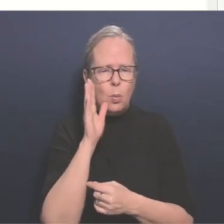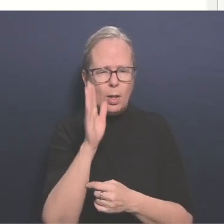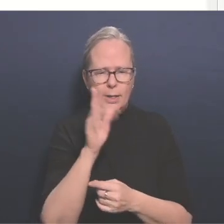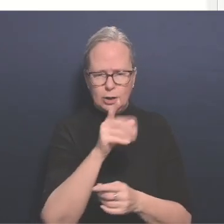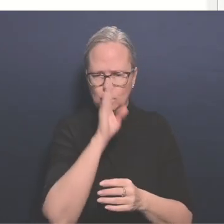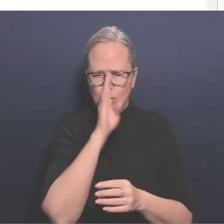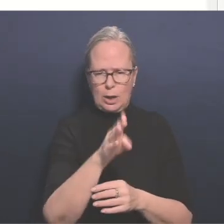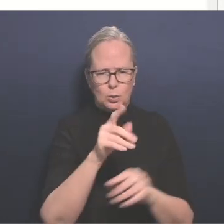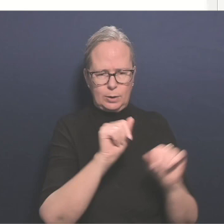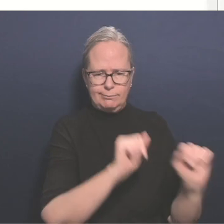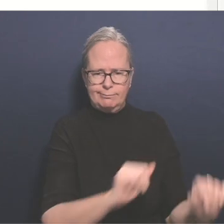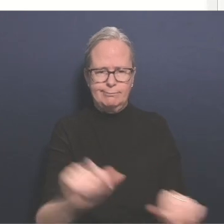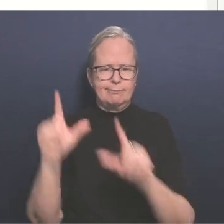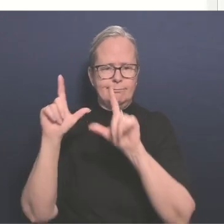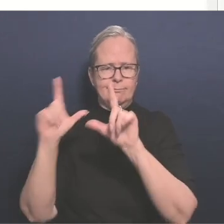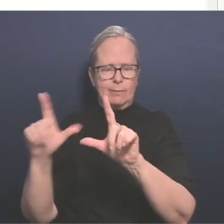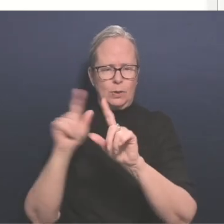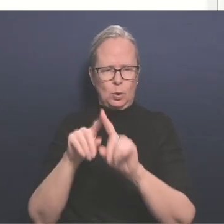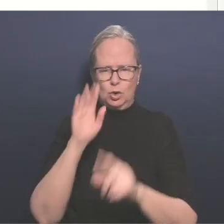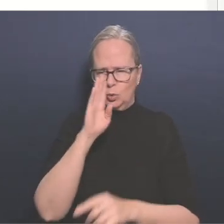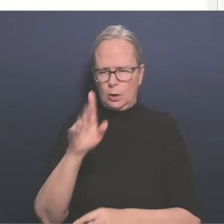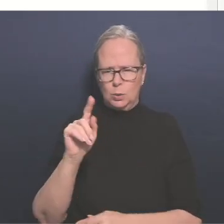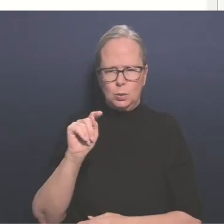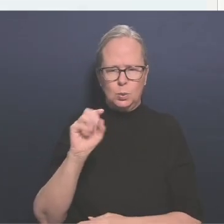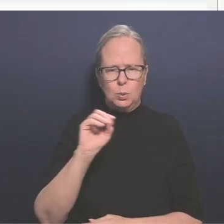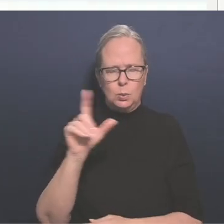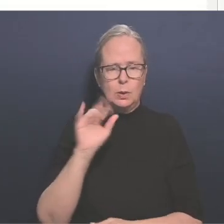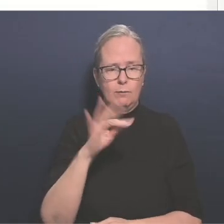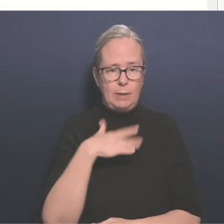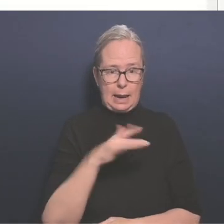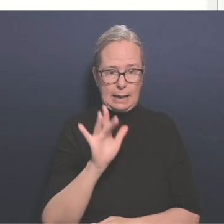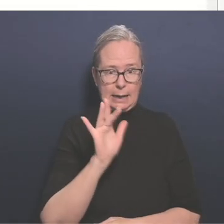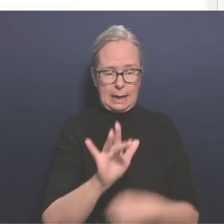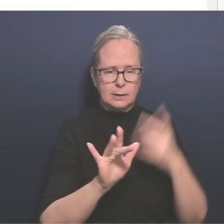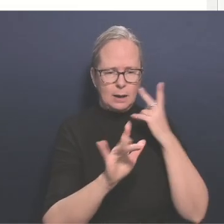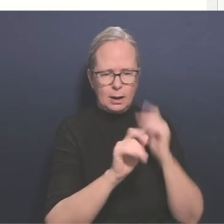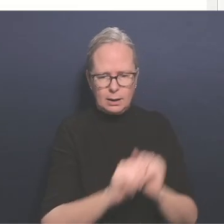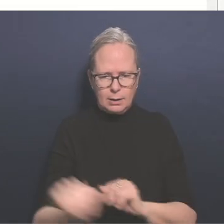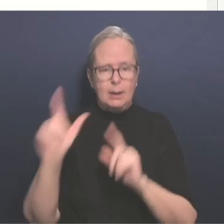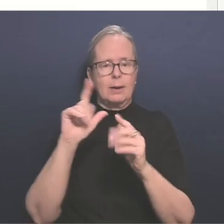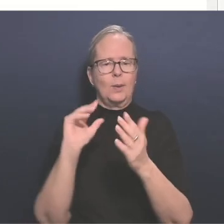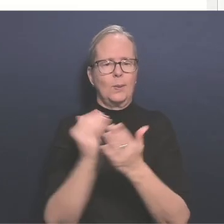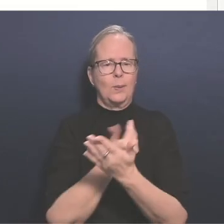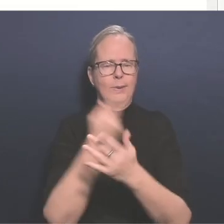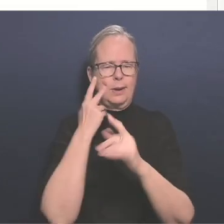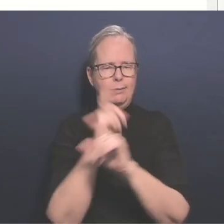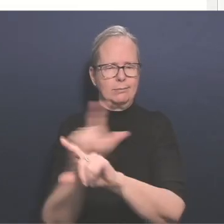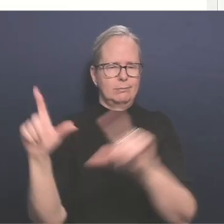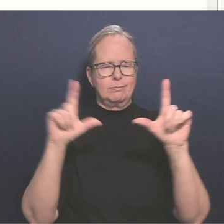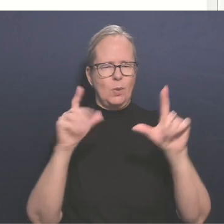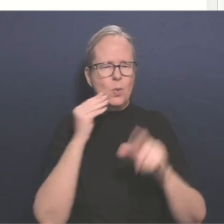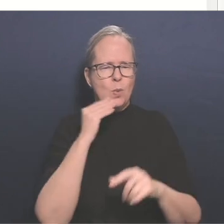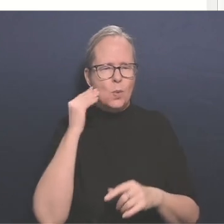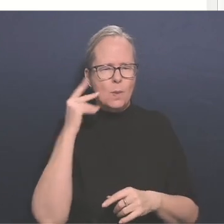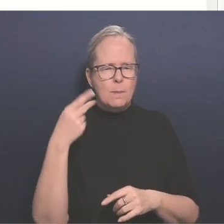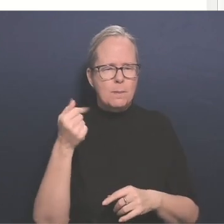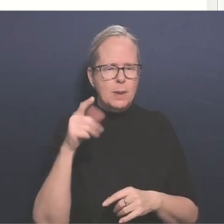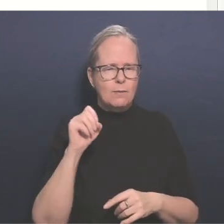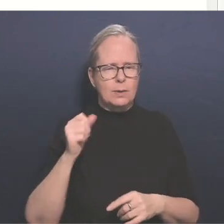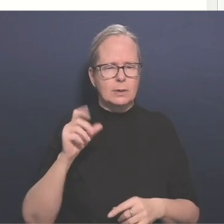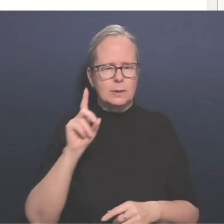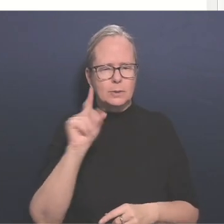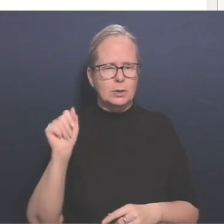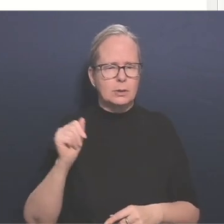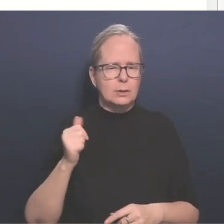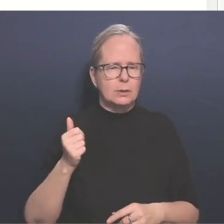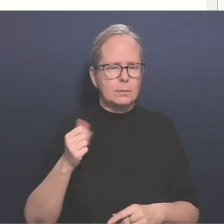will go by province as well, similar to the Benefits Wayfinder. For every province and territory,